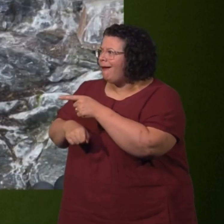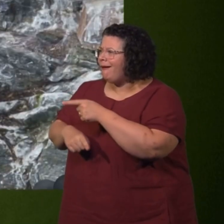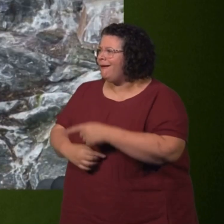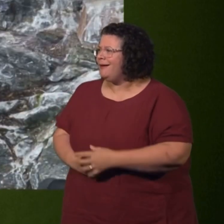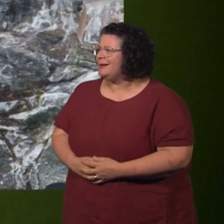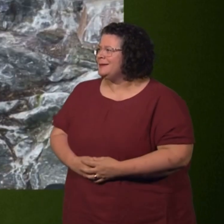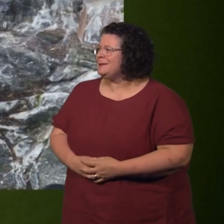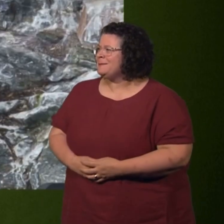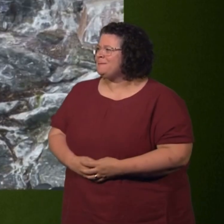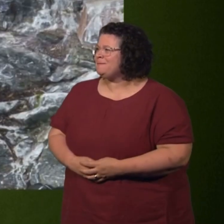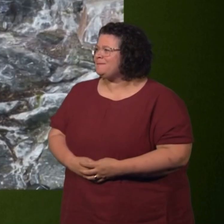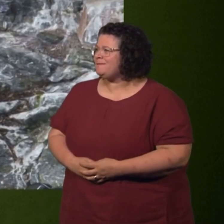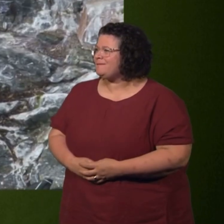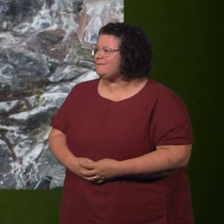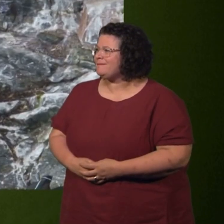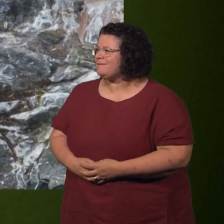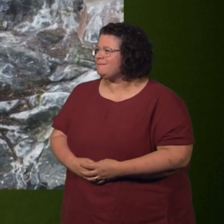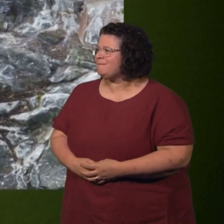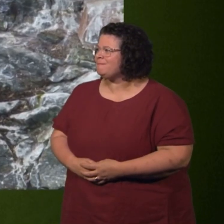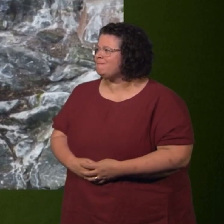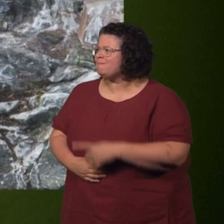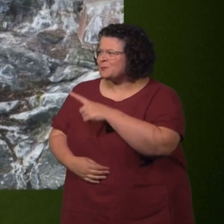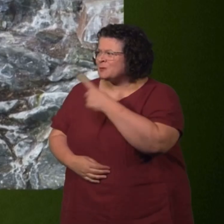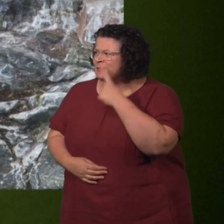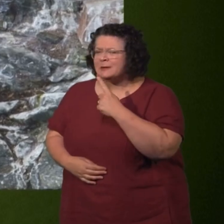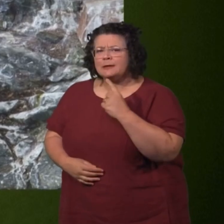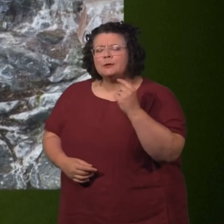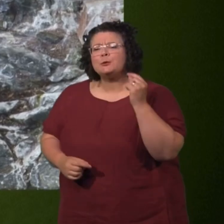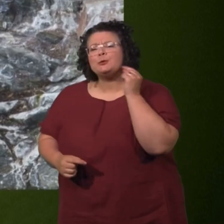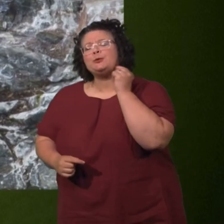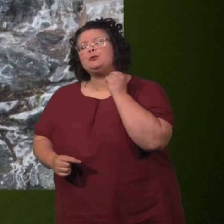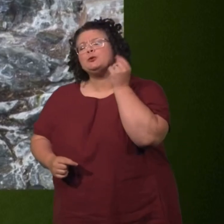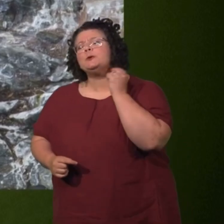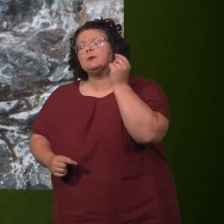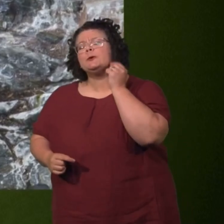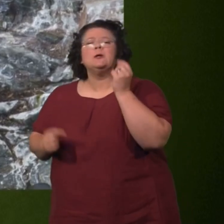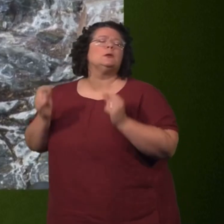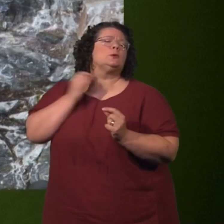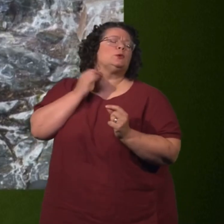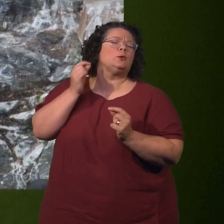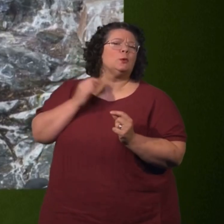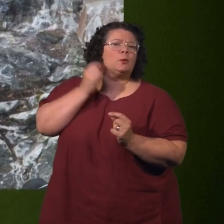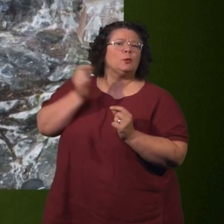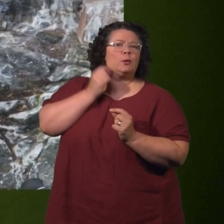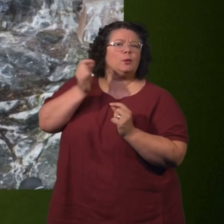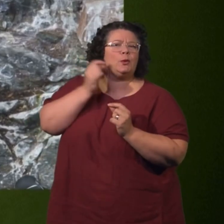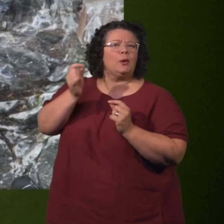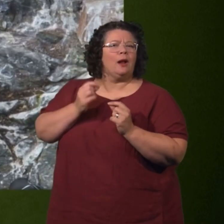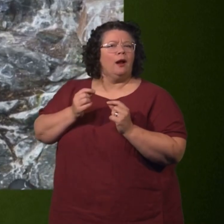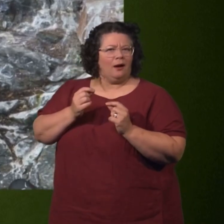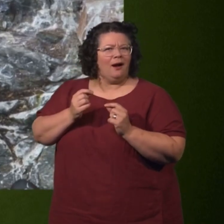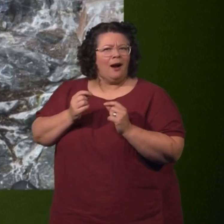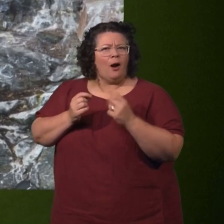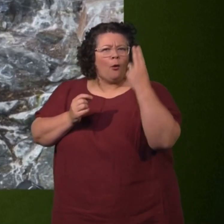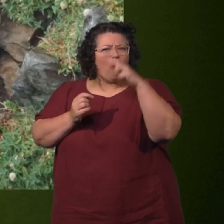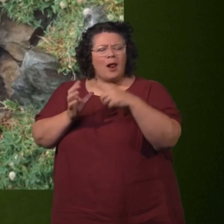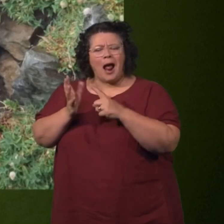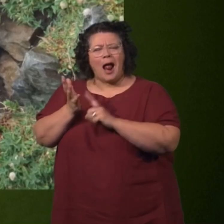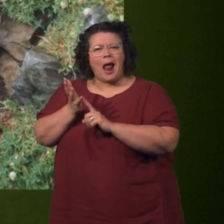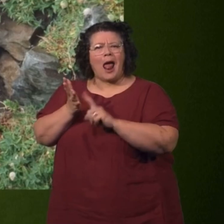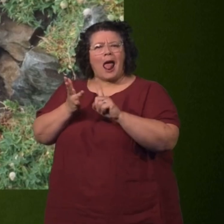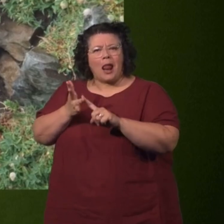treat. Now, this was filmed a few weeks ago, and we see these seabird pairs preening each other. This is